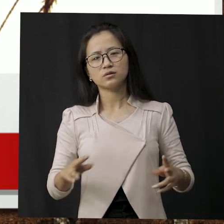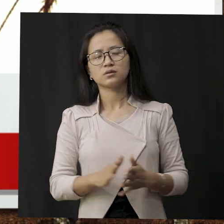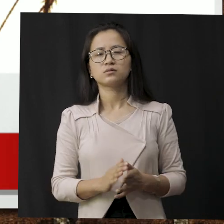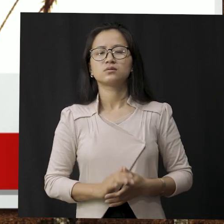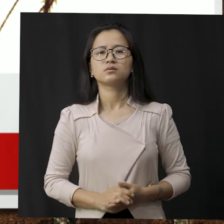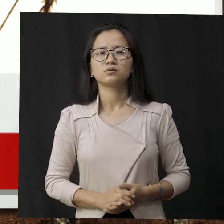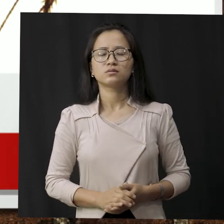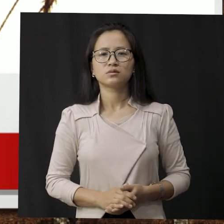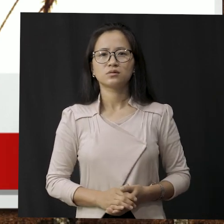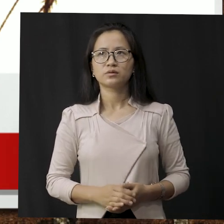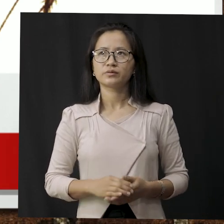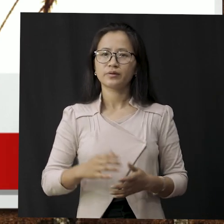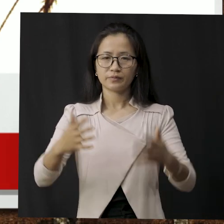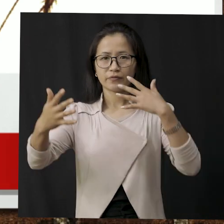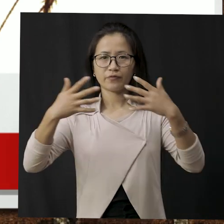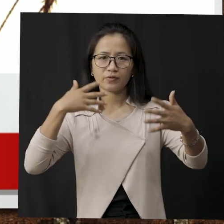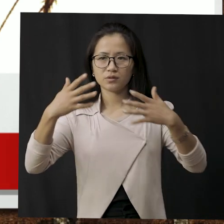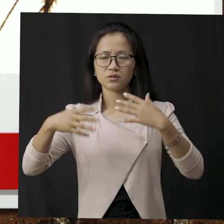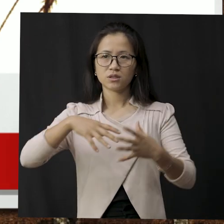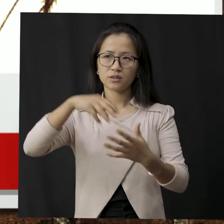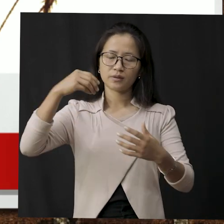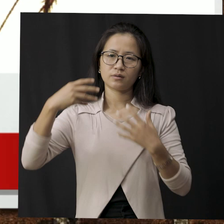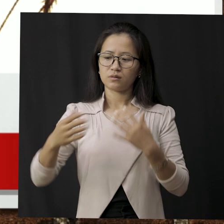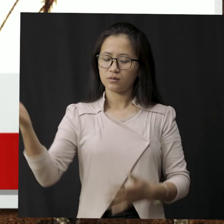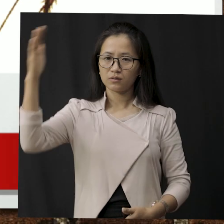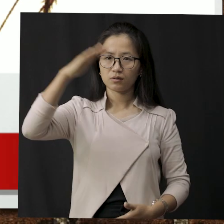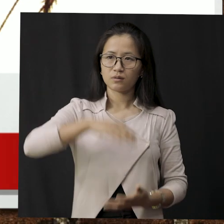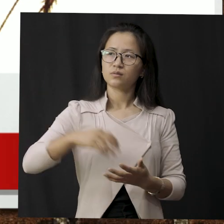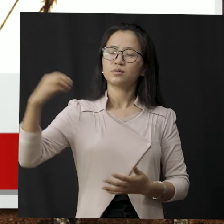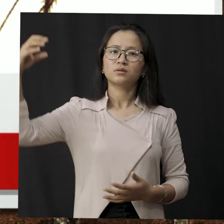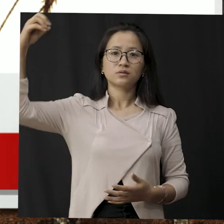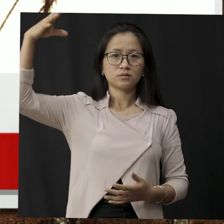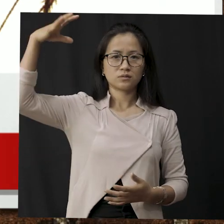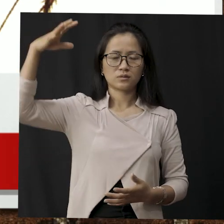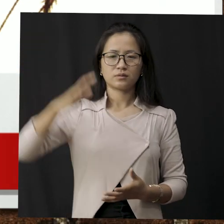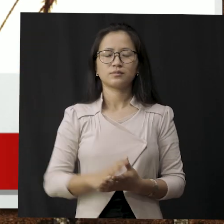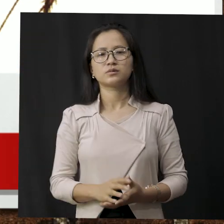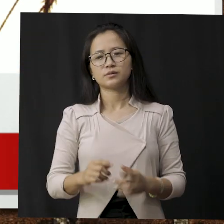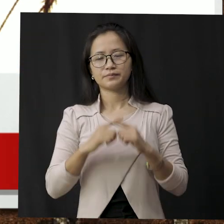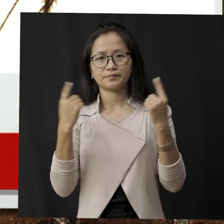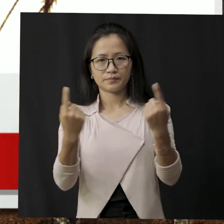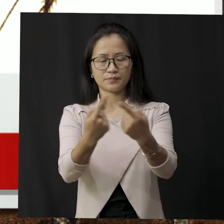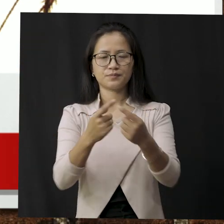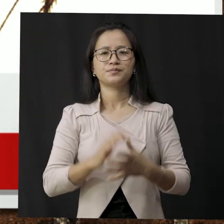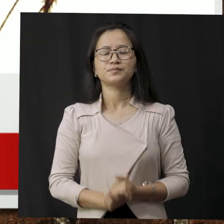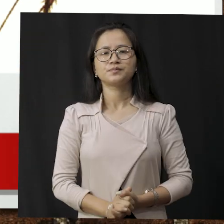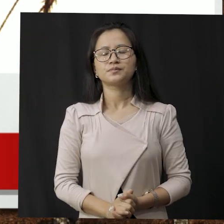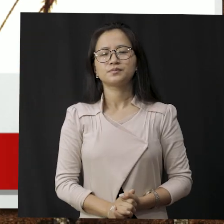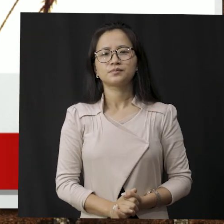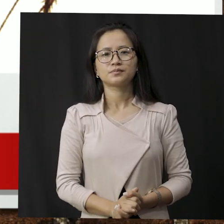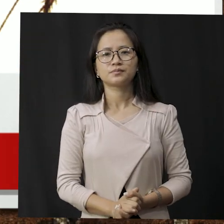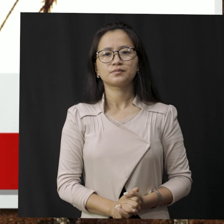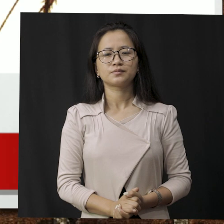let the fresh air and to let the sunlight, to allow sunlight inside the room. Okay, so